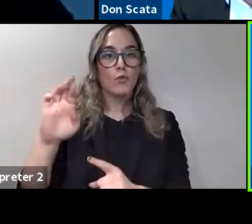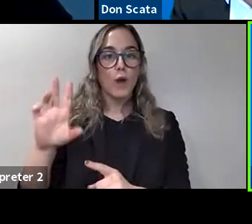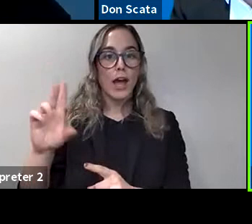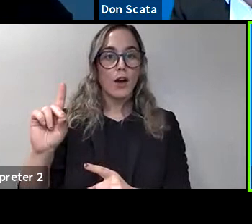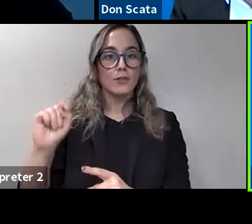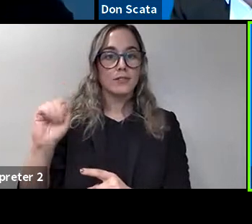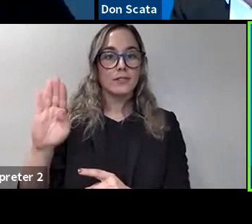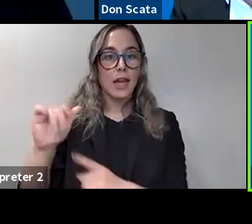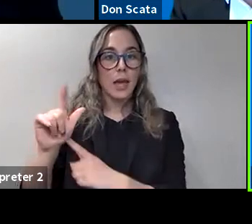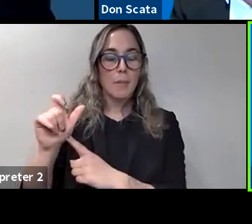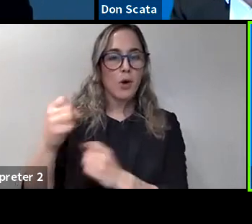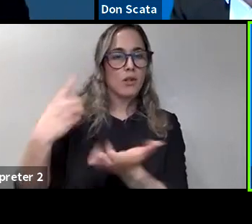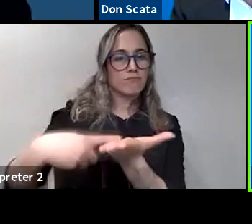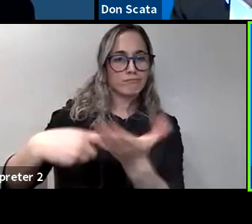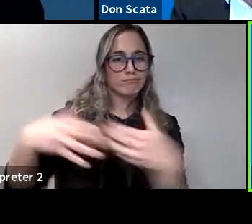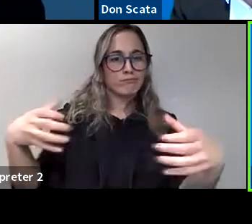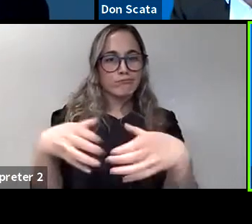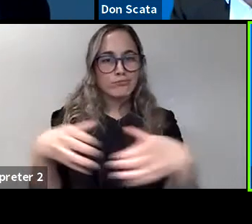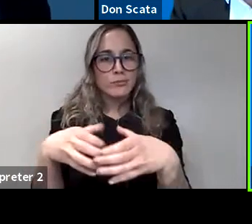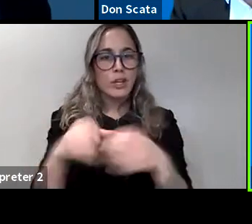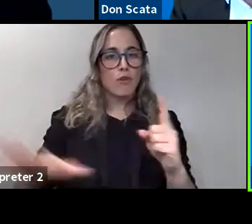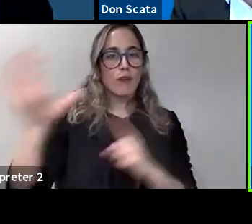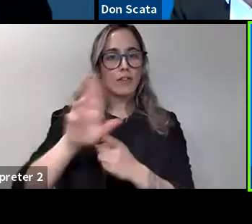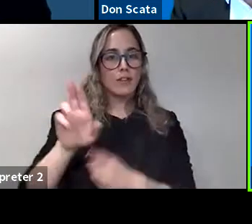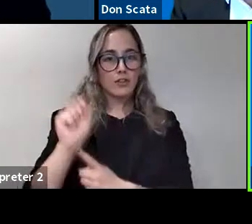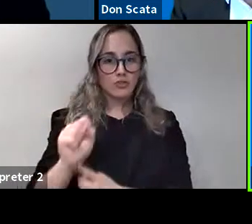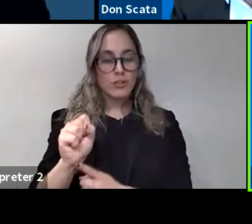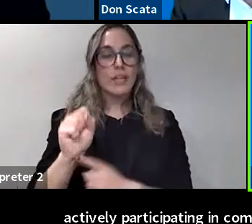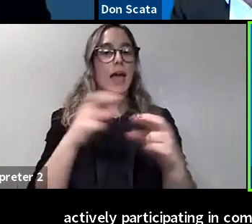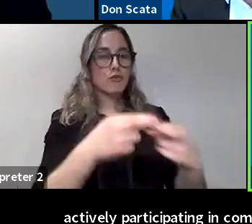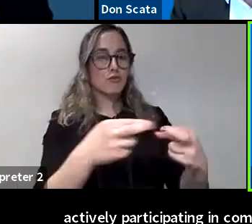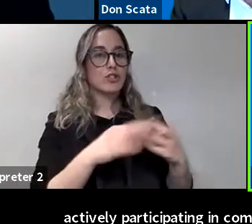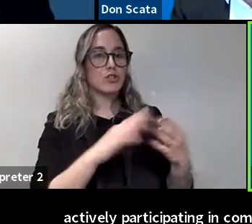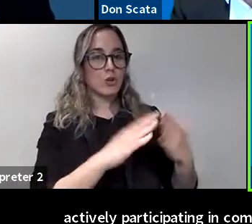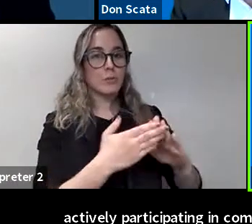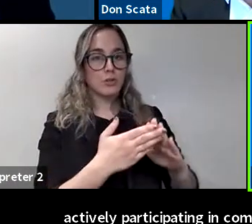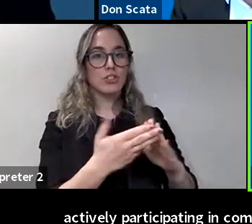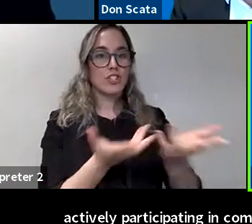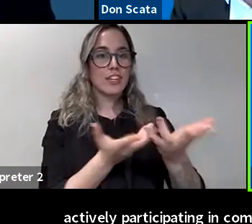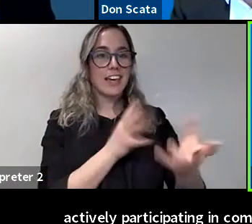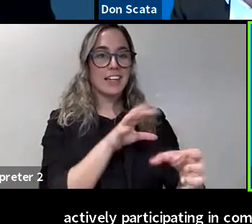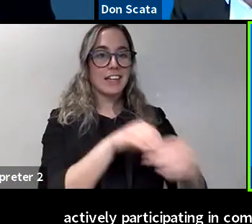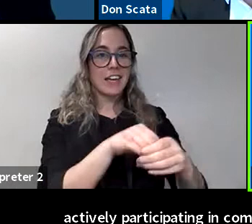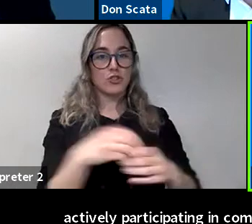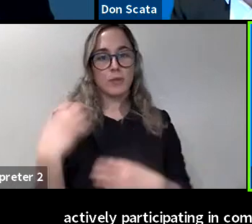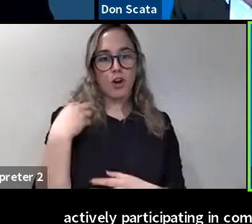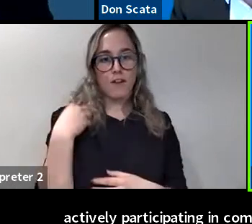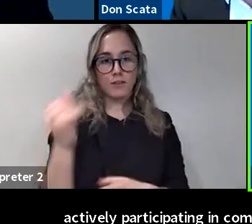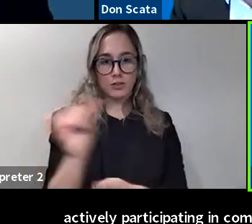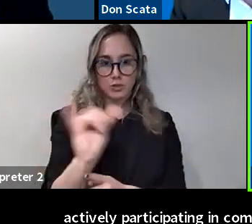country and through our regional community engagement officers.